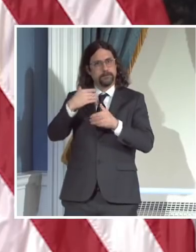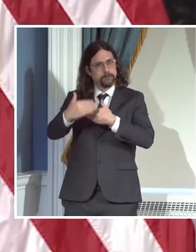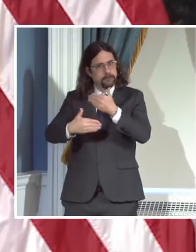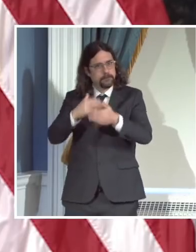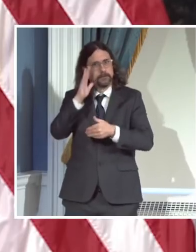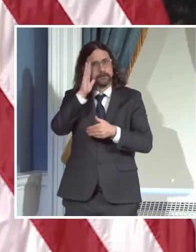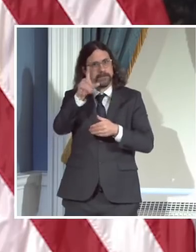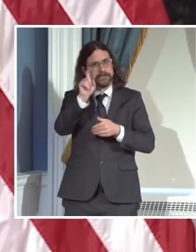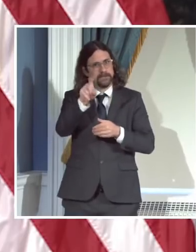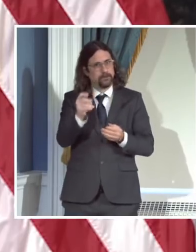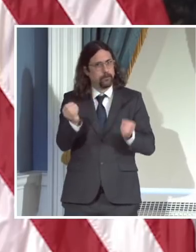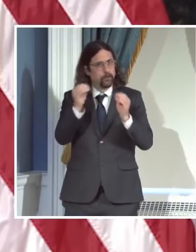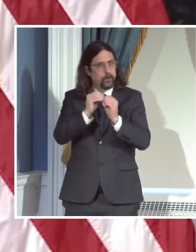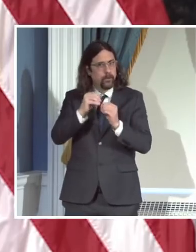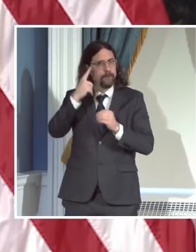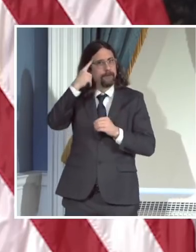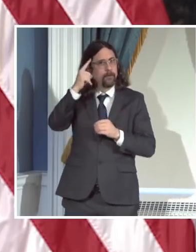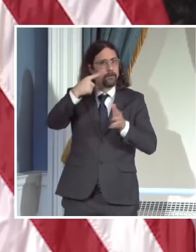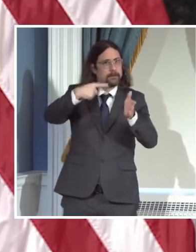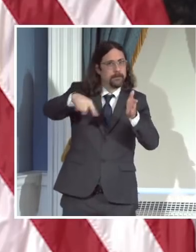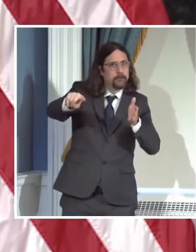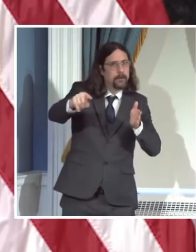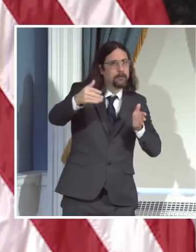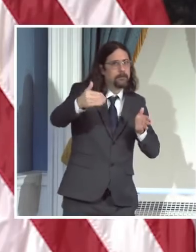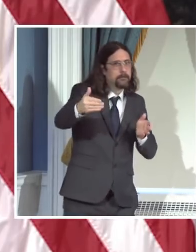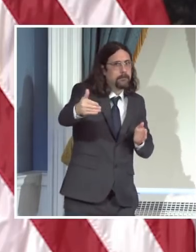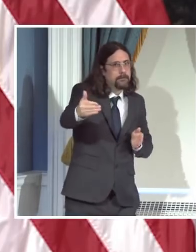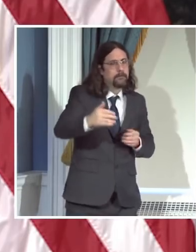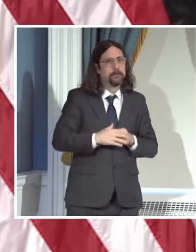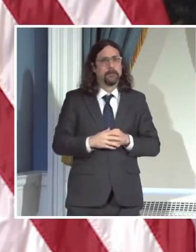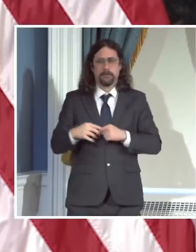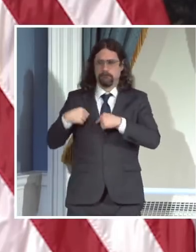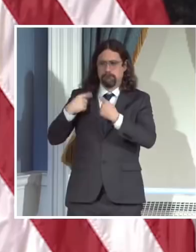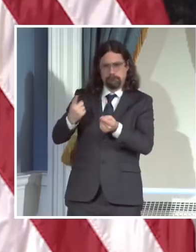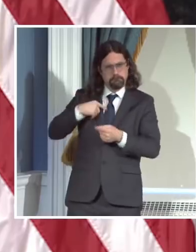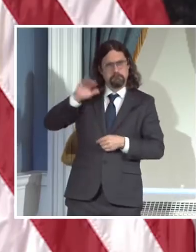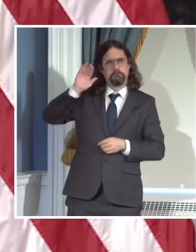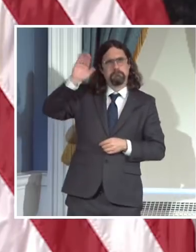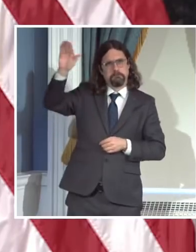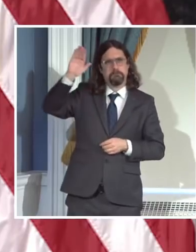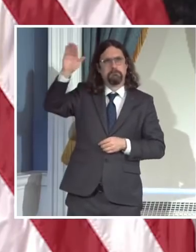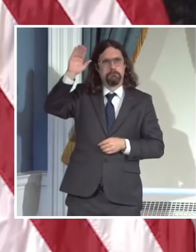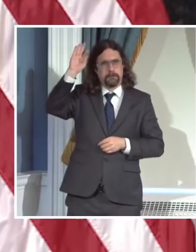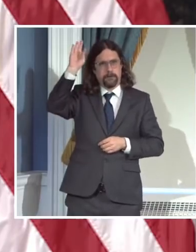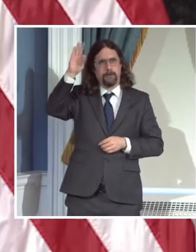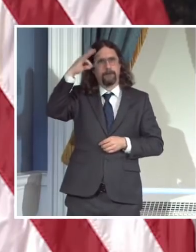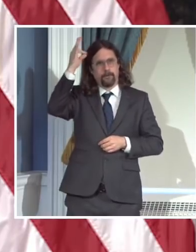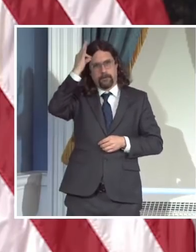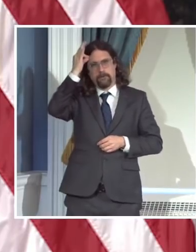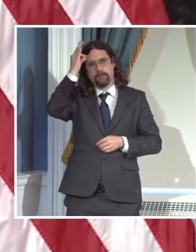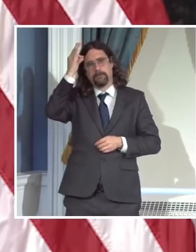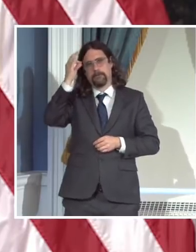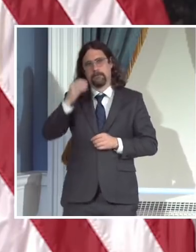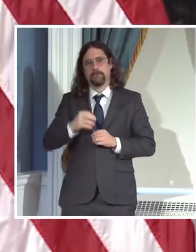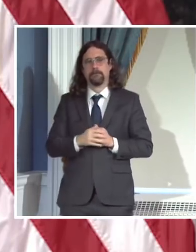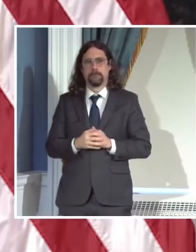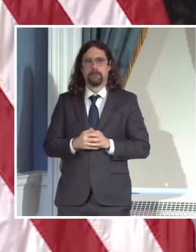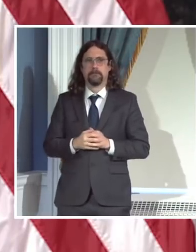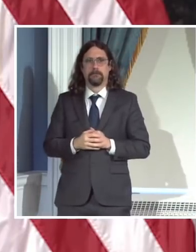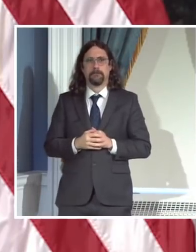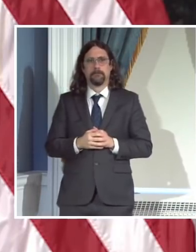the course of next week, we will need a minimum of 2,500 to 3,000